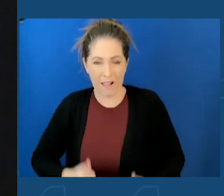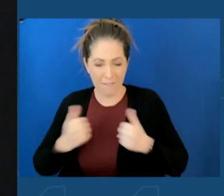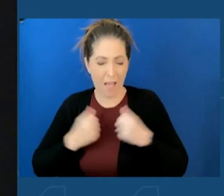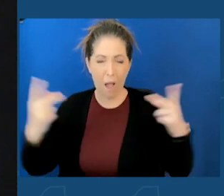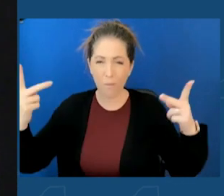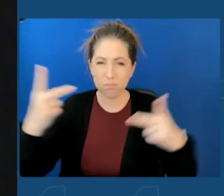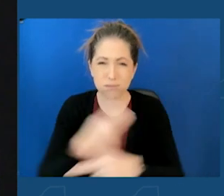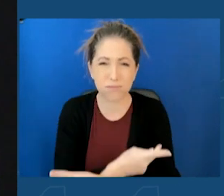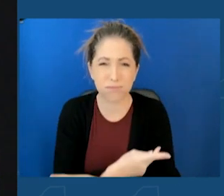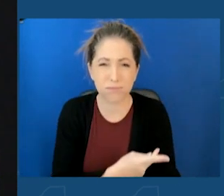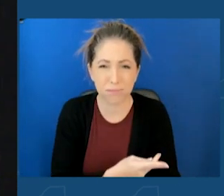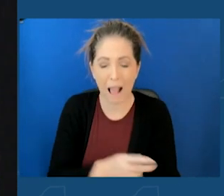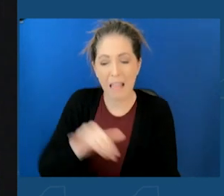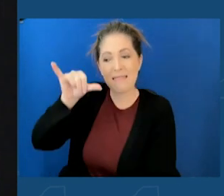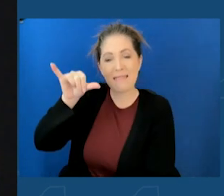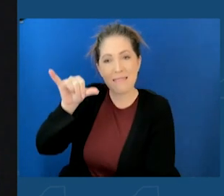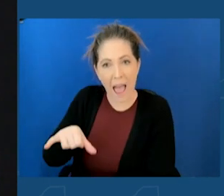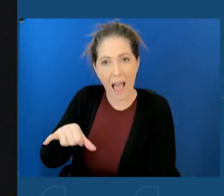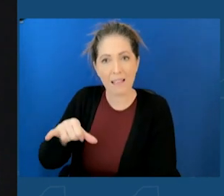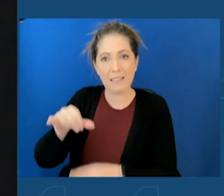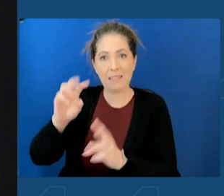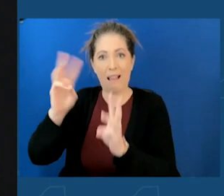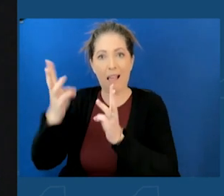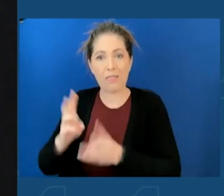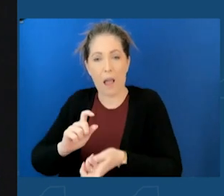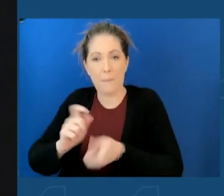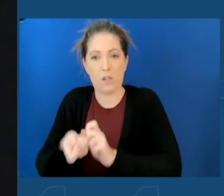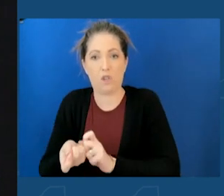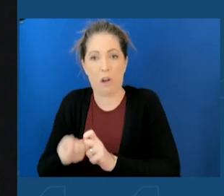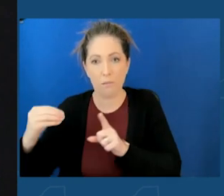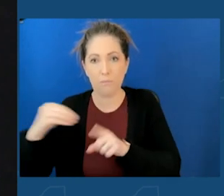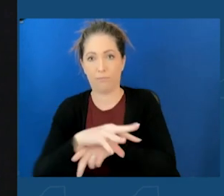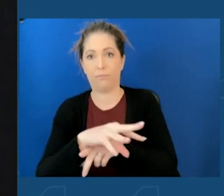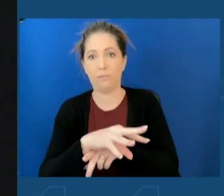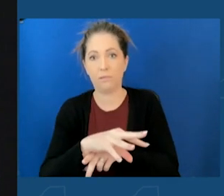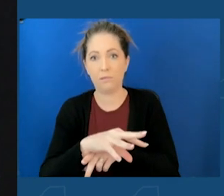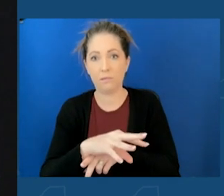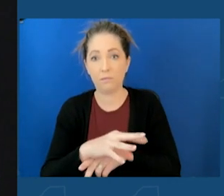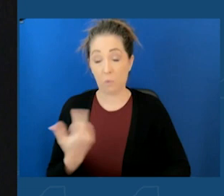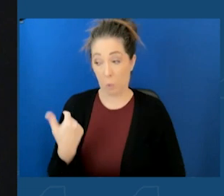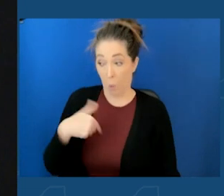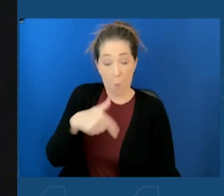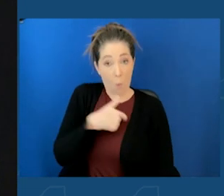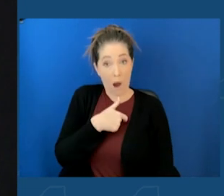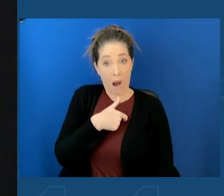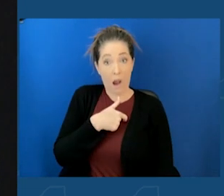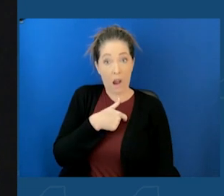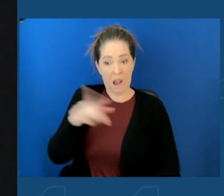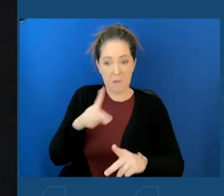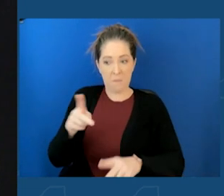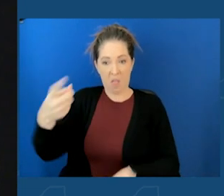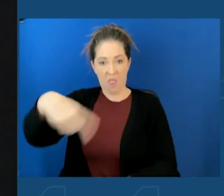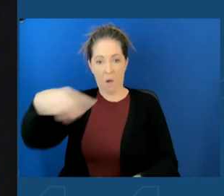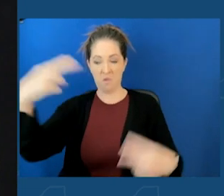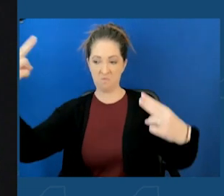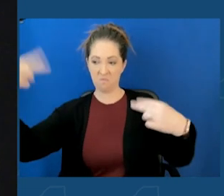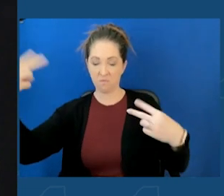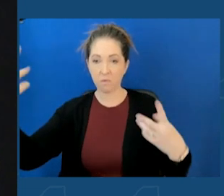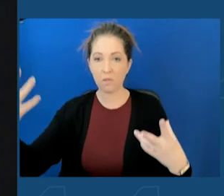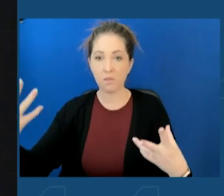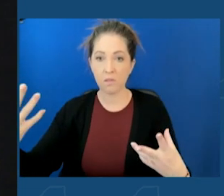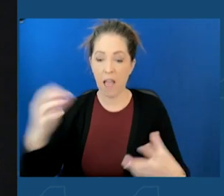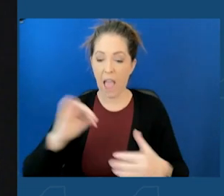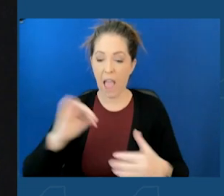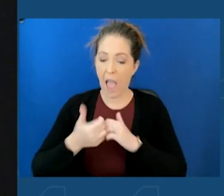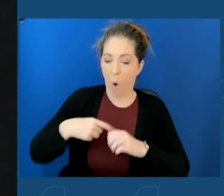change. And we will be the ones who are judged by how we seize this moment. And do we really make a difference?